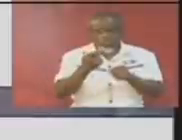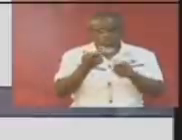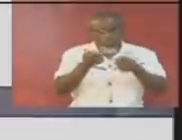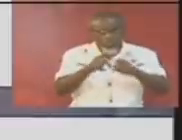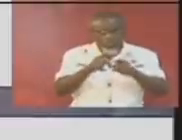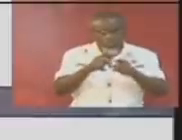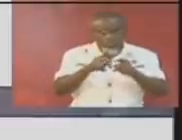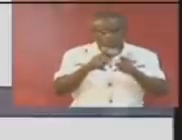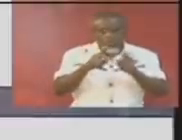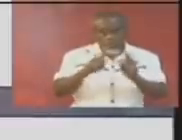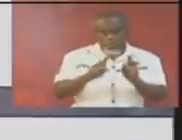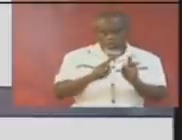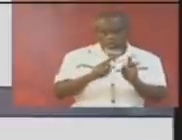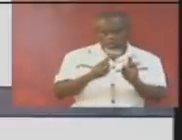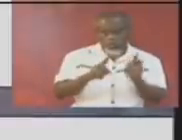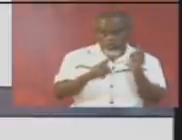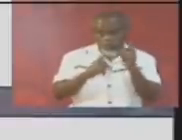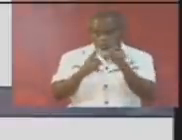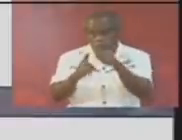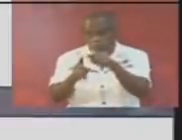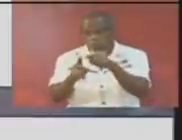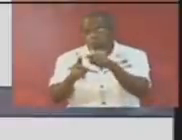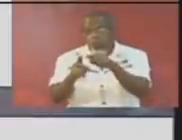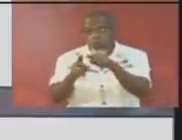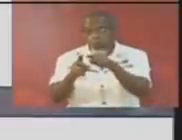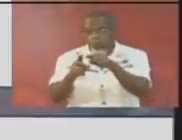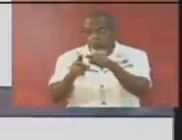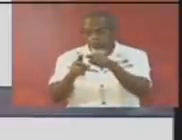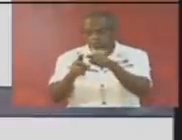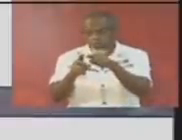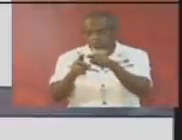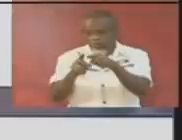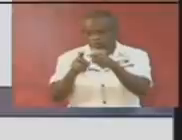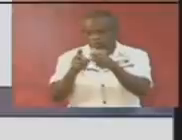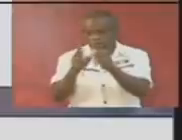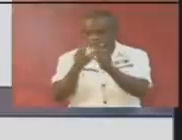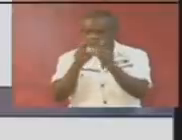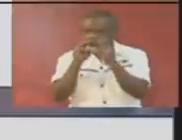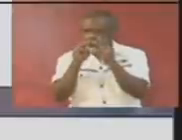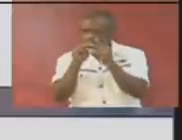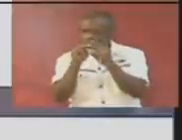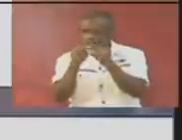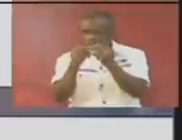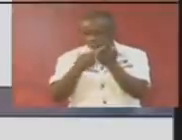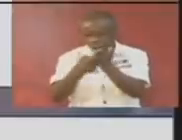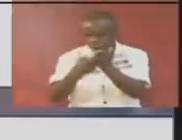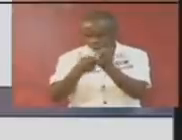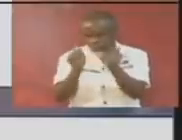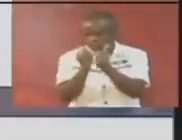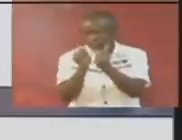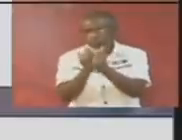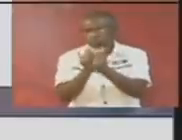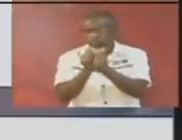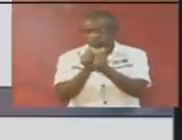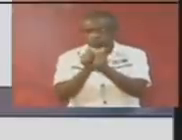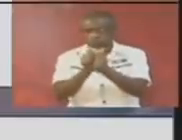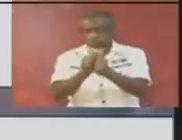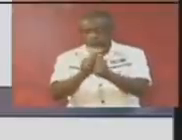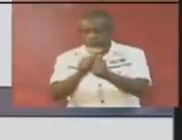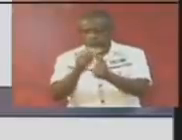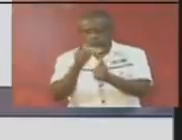a multidisciplinary team of healthcare professionals, including physiotherapists, medical social workers,